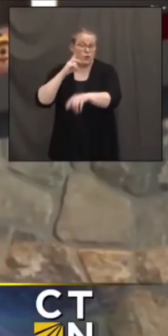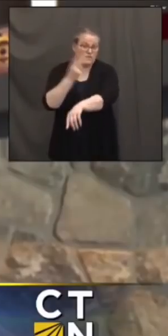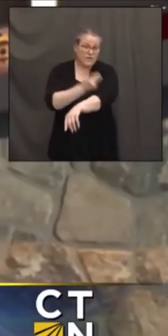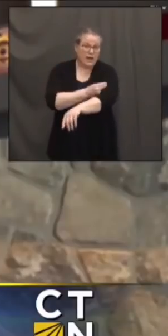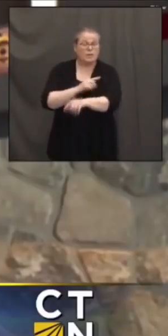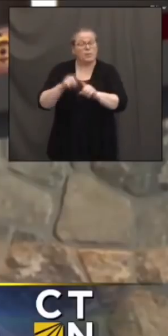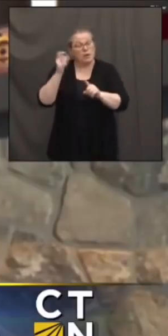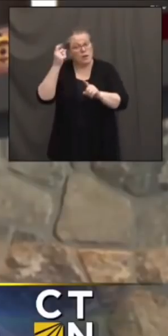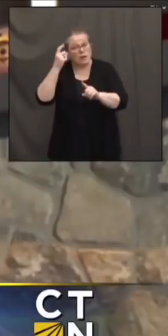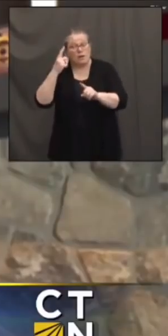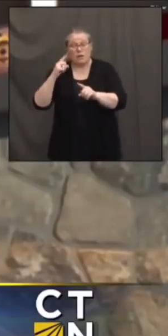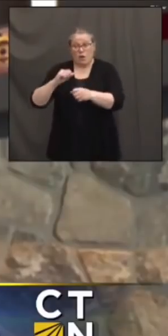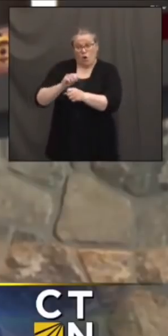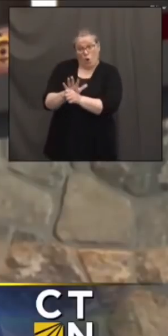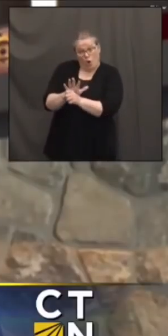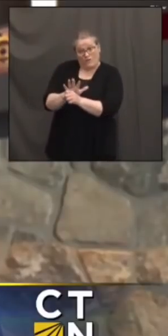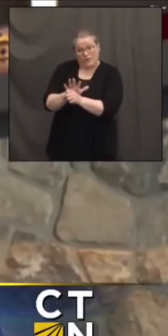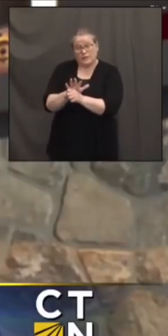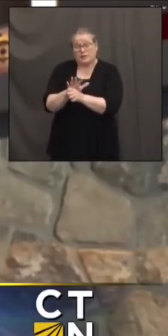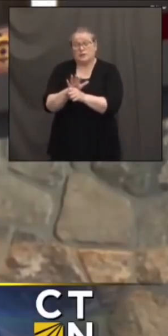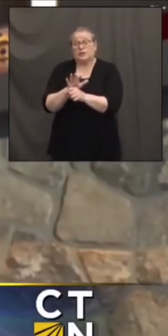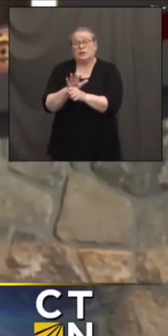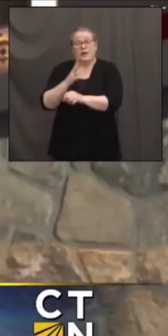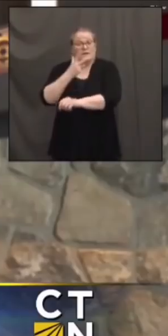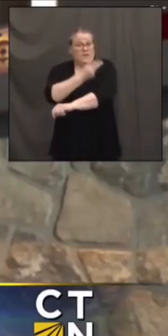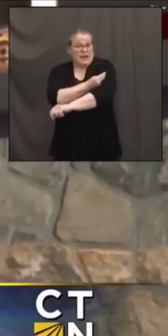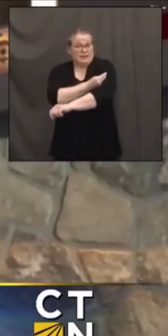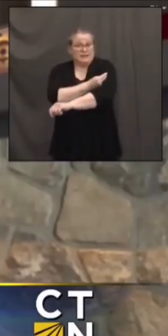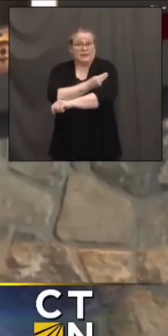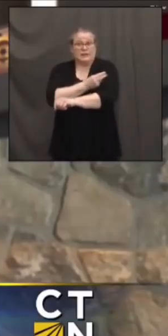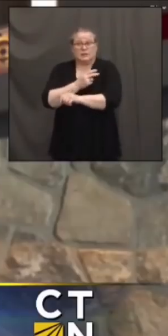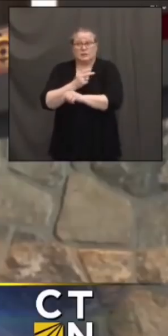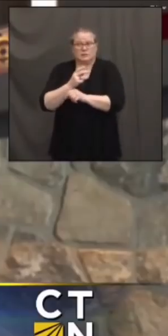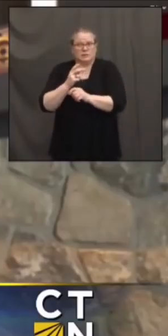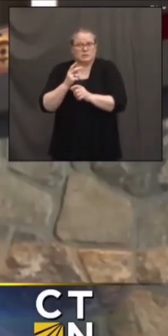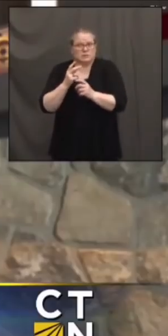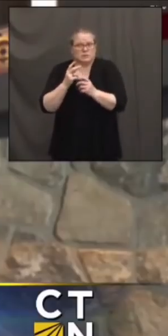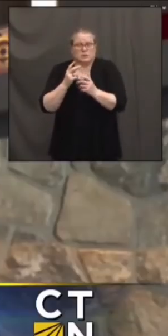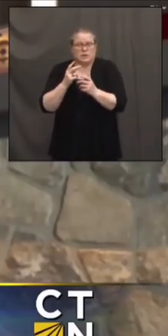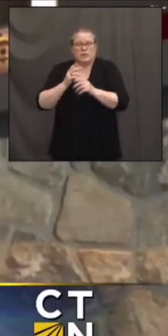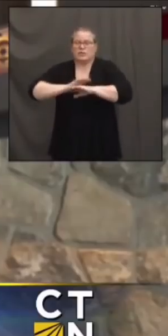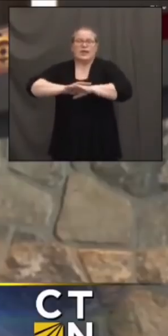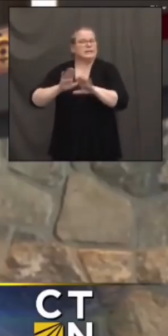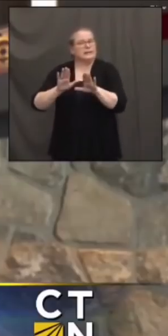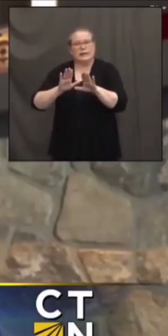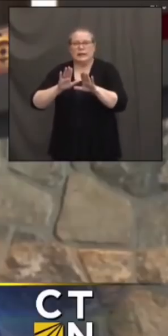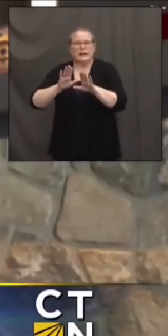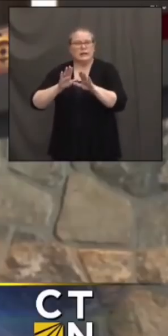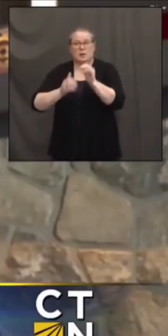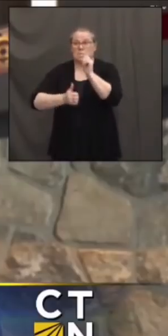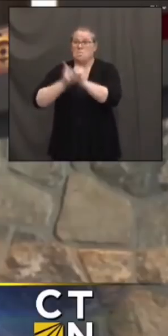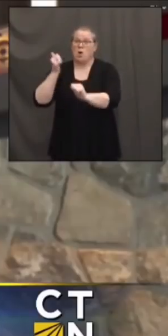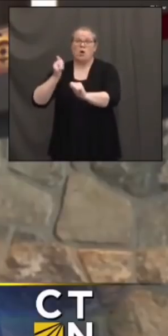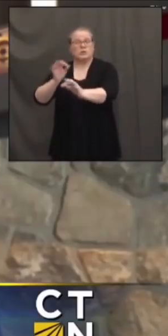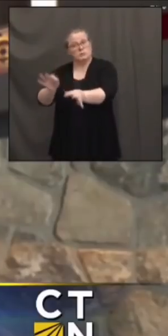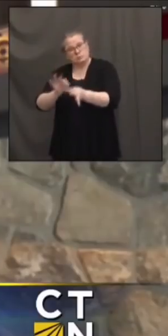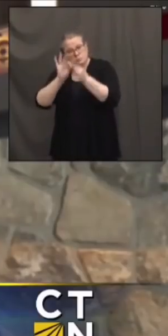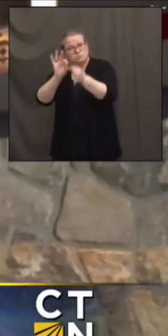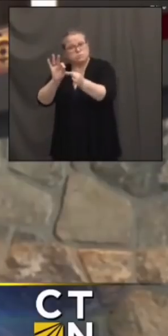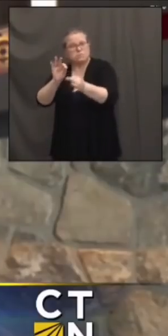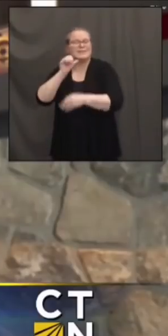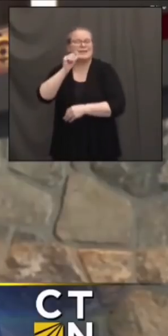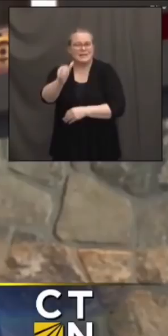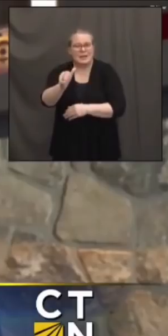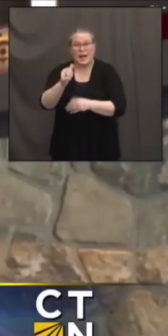a sort of the formulation standpoint, you didn't optimize them because they were put into development very quickly. So it needs to be stored at a